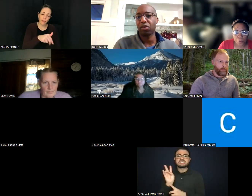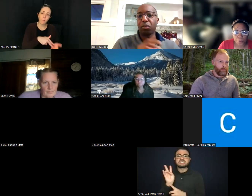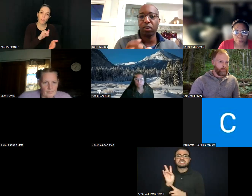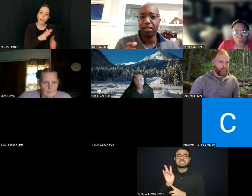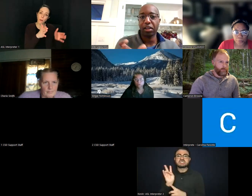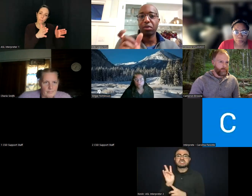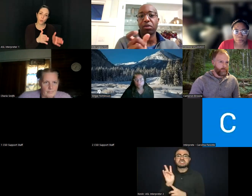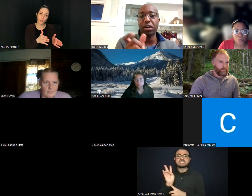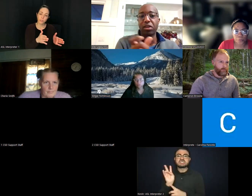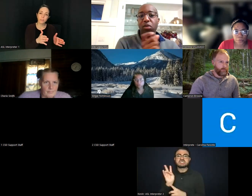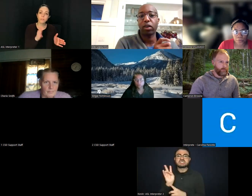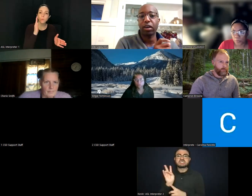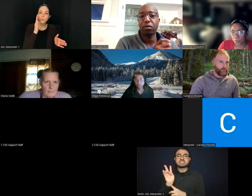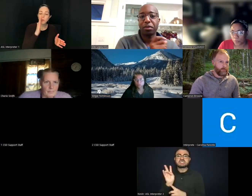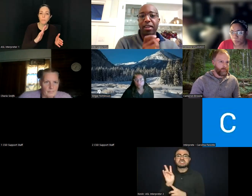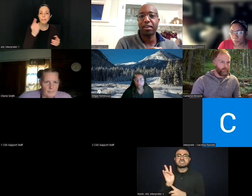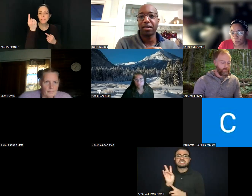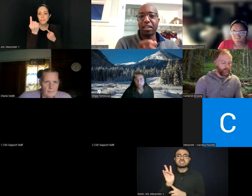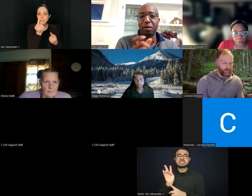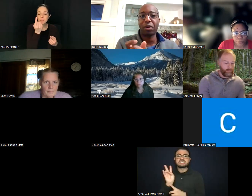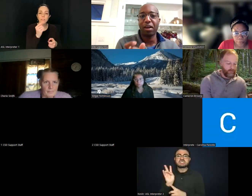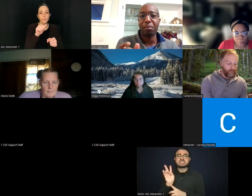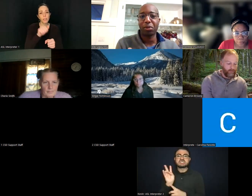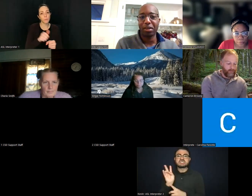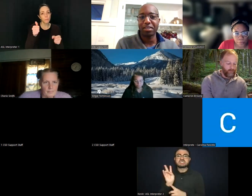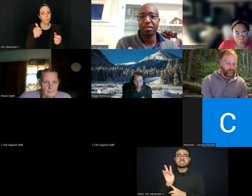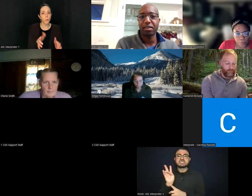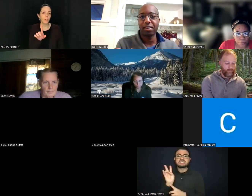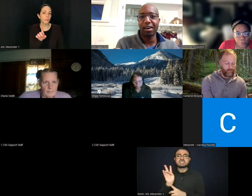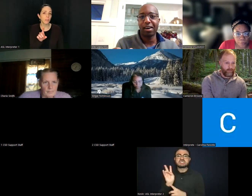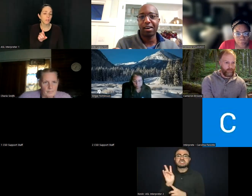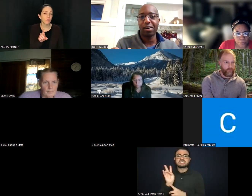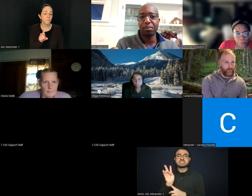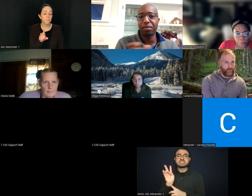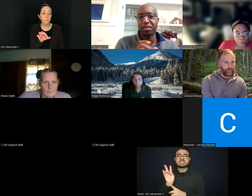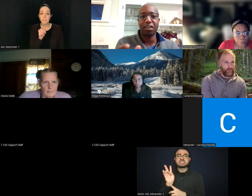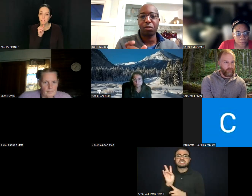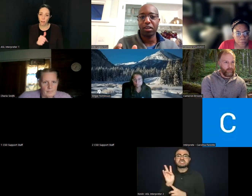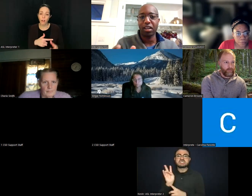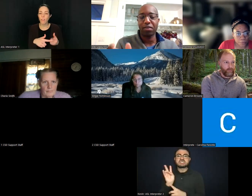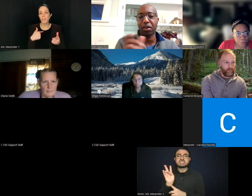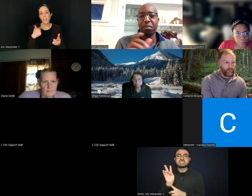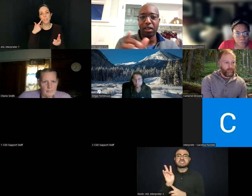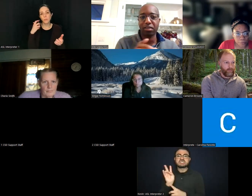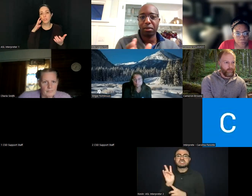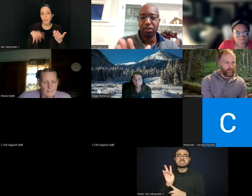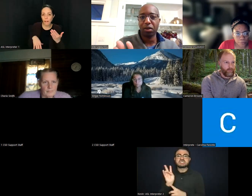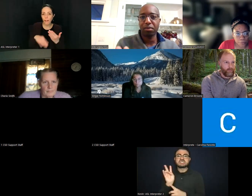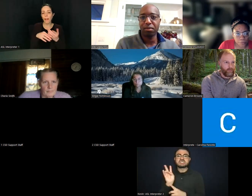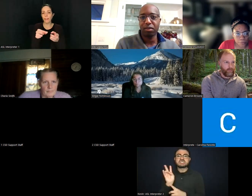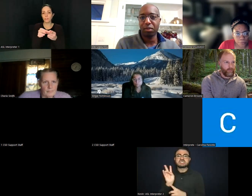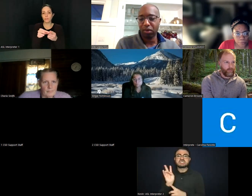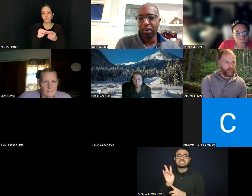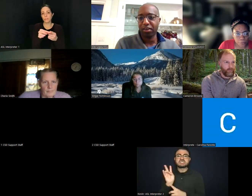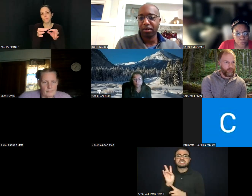like some sort of employee? And then, like, do we have to redo the wording when we said these people are not employees of the city of Portland, even though, like, the money is going to be